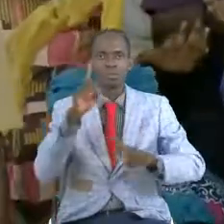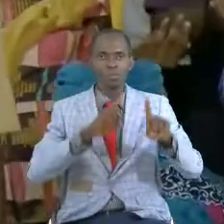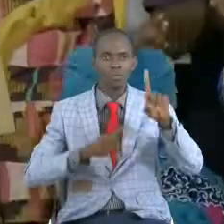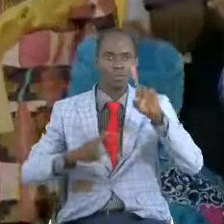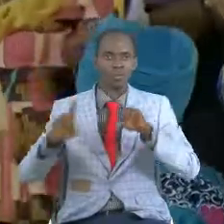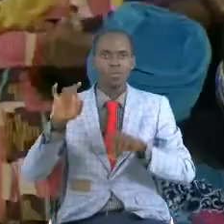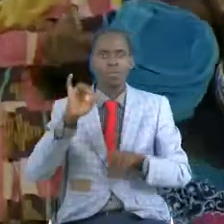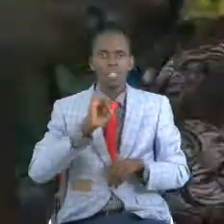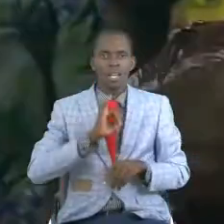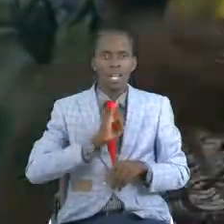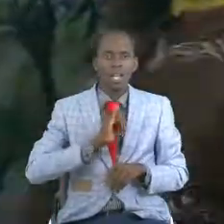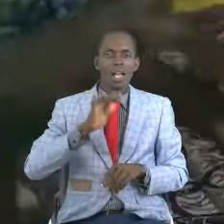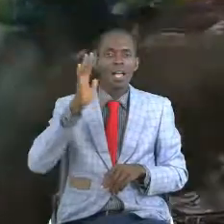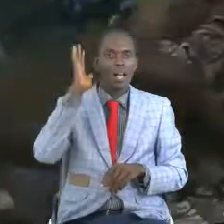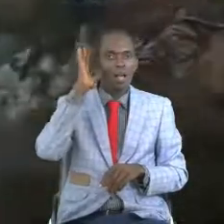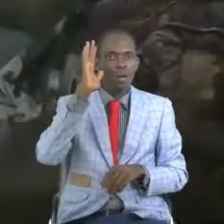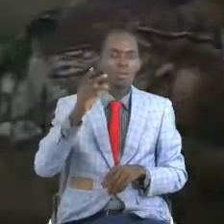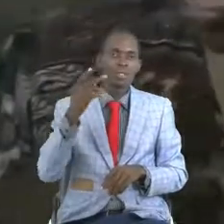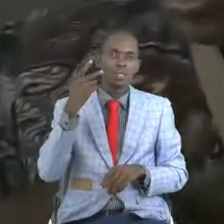my manifestation.